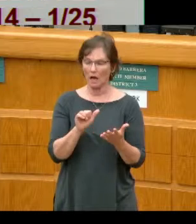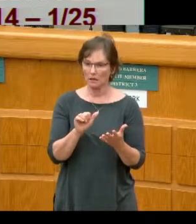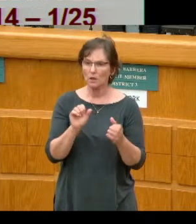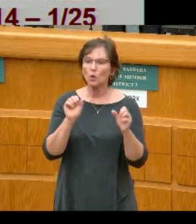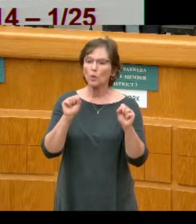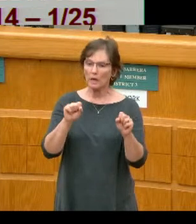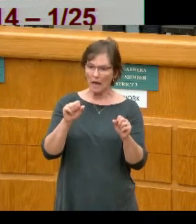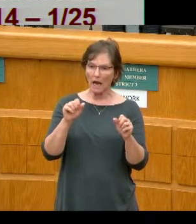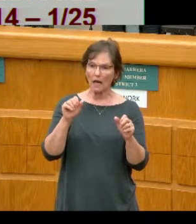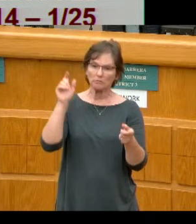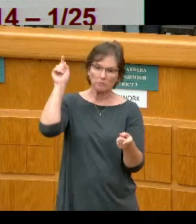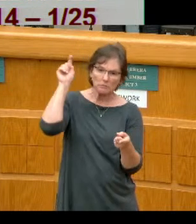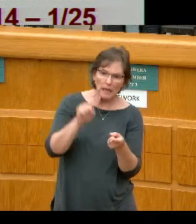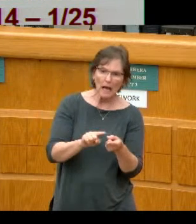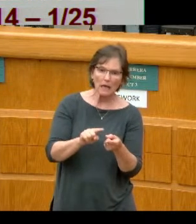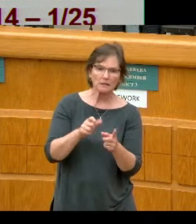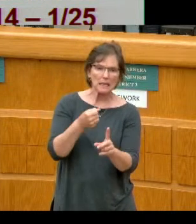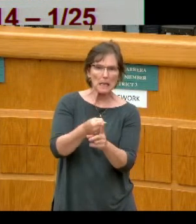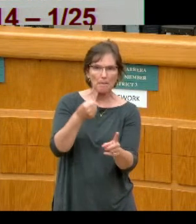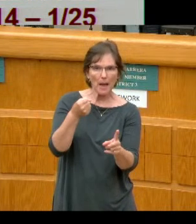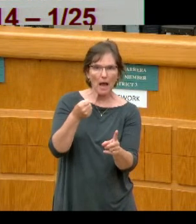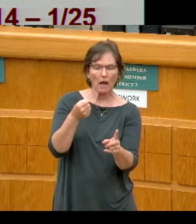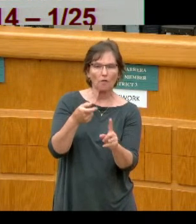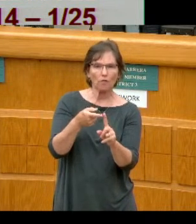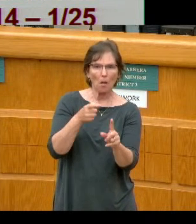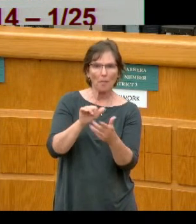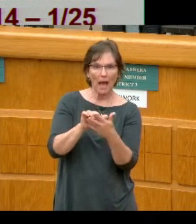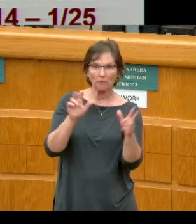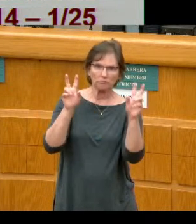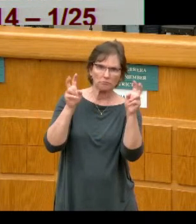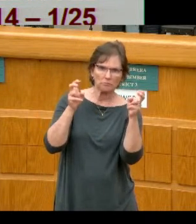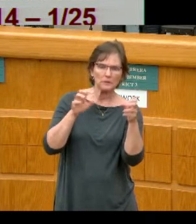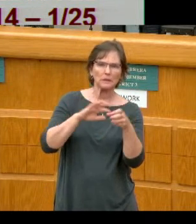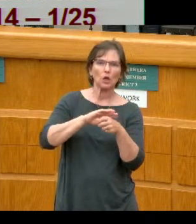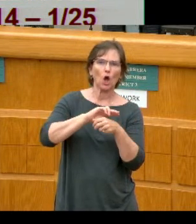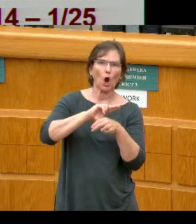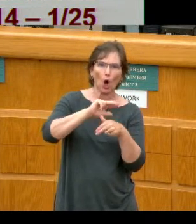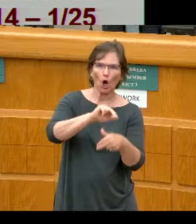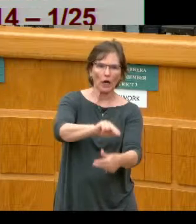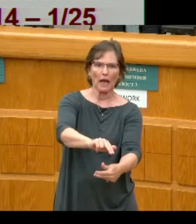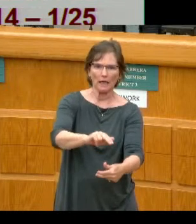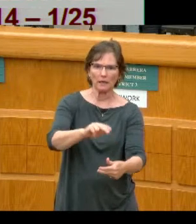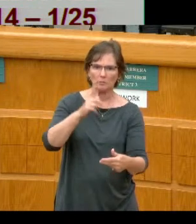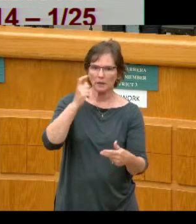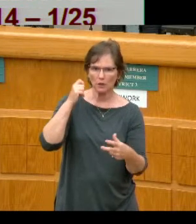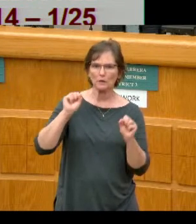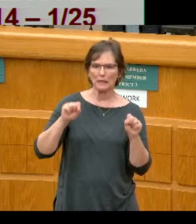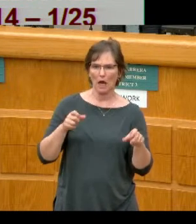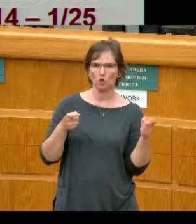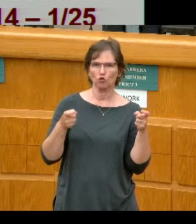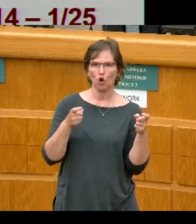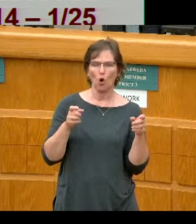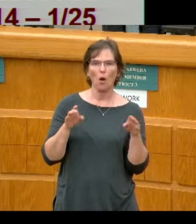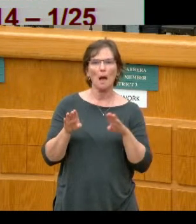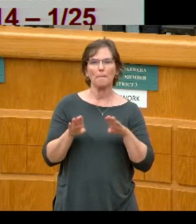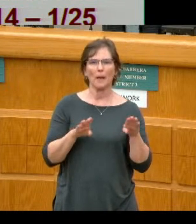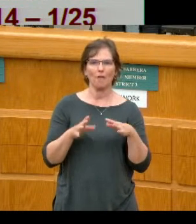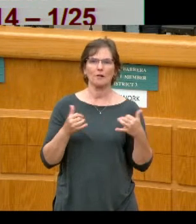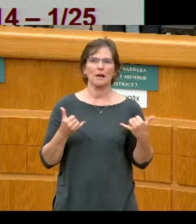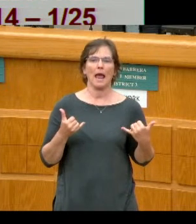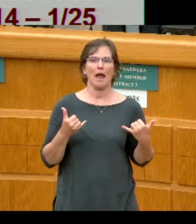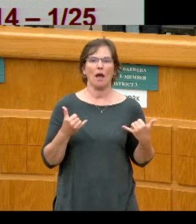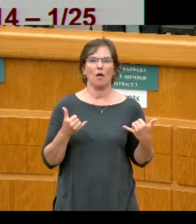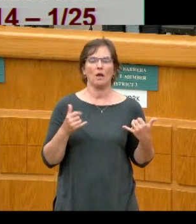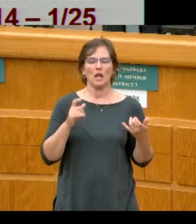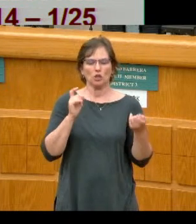people, helping yourselves clean up the mess and rebuild the houses and all those different things that you did. It was